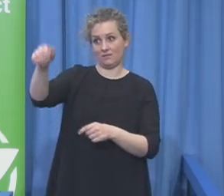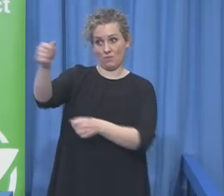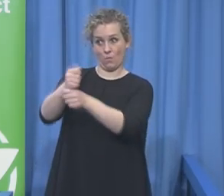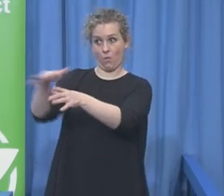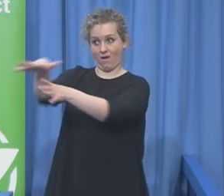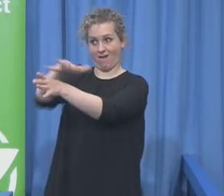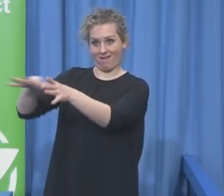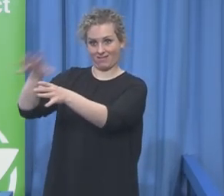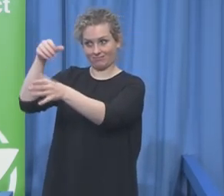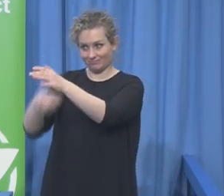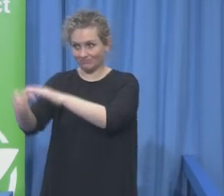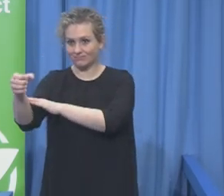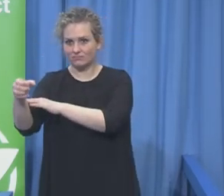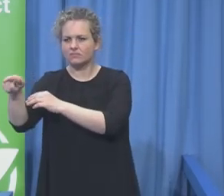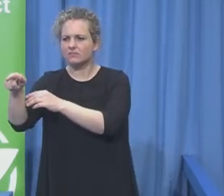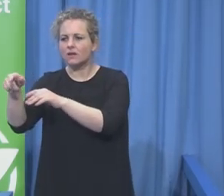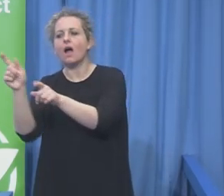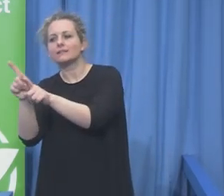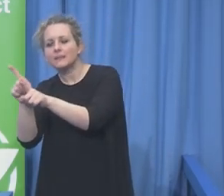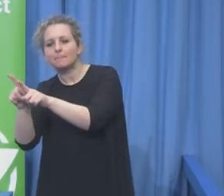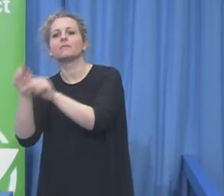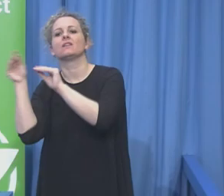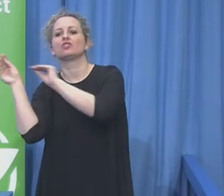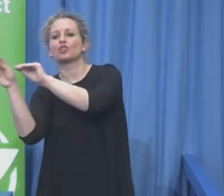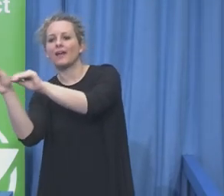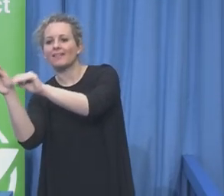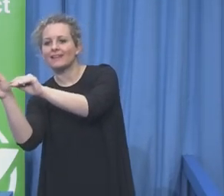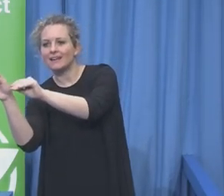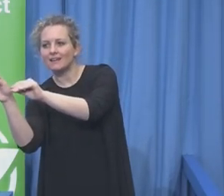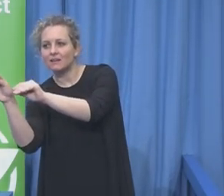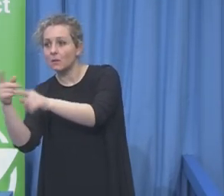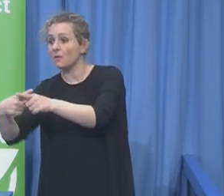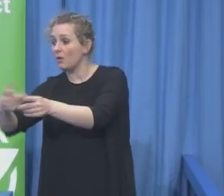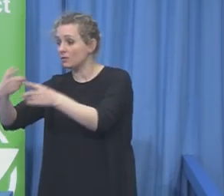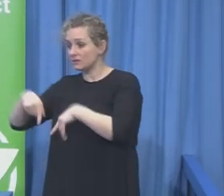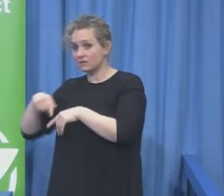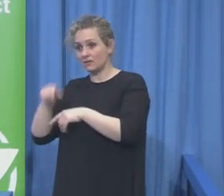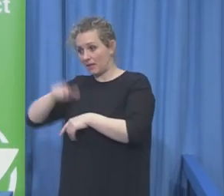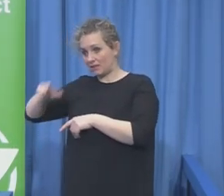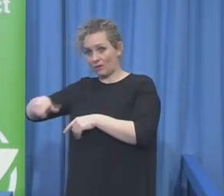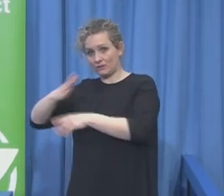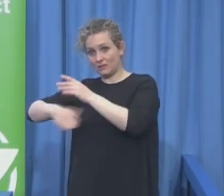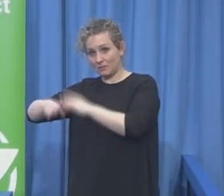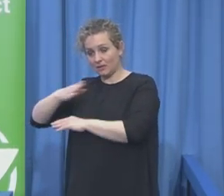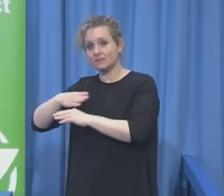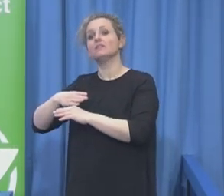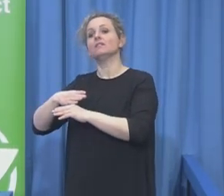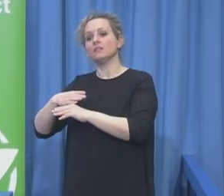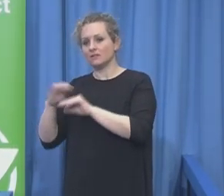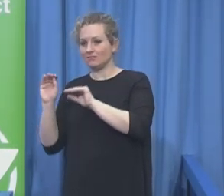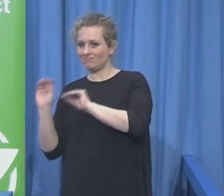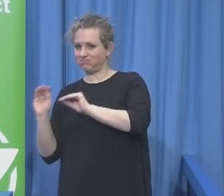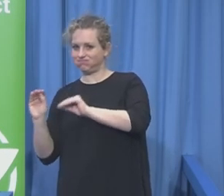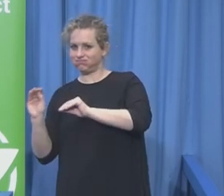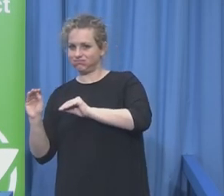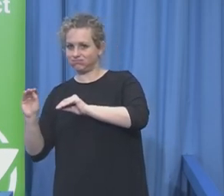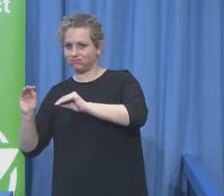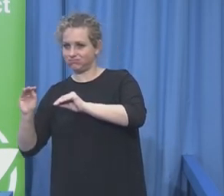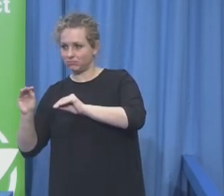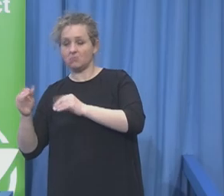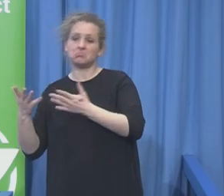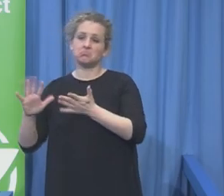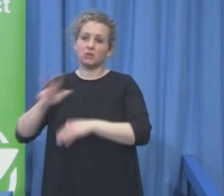center, and then you coach them to go on the job and be trained there for 3-6 months. And what we often see is that when